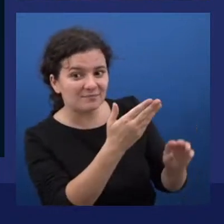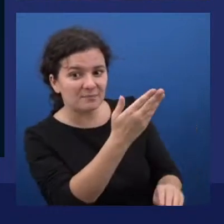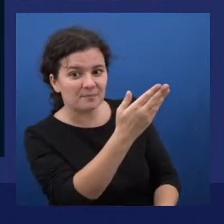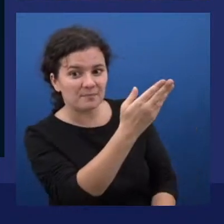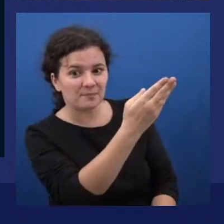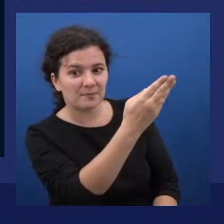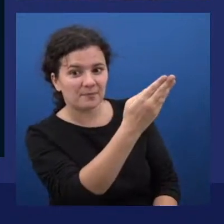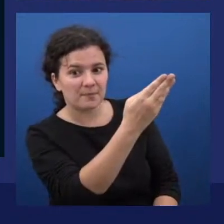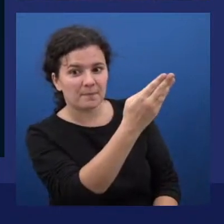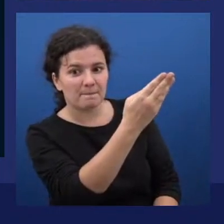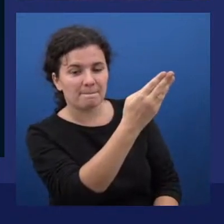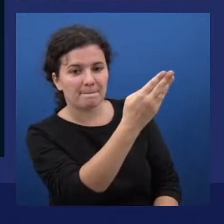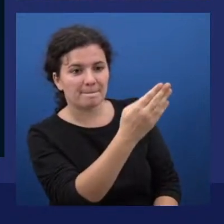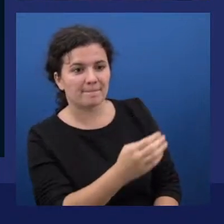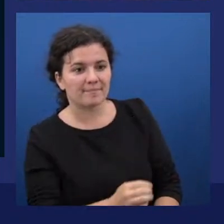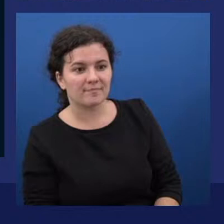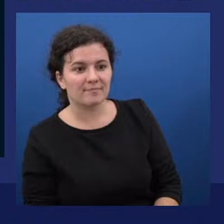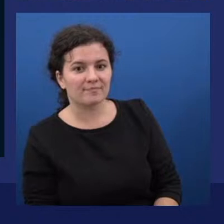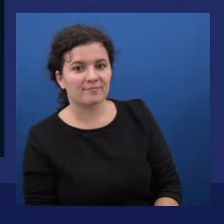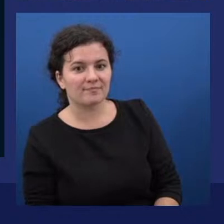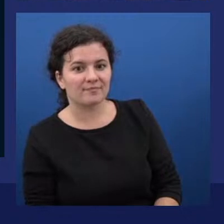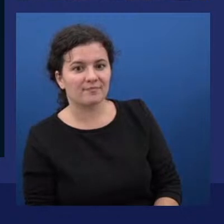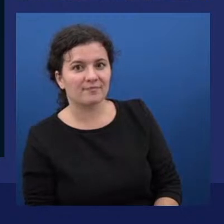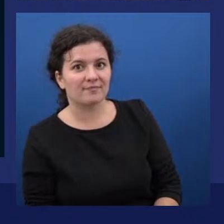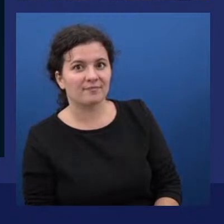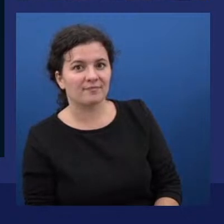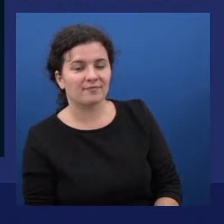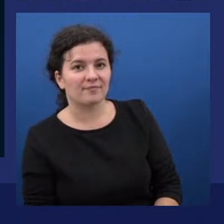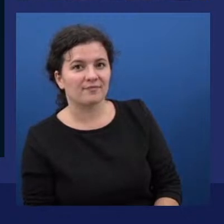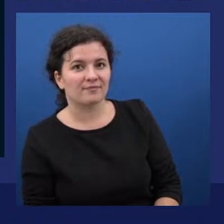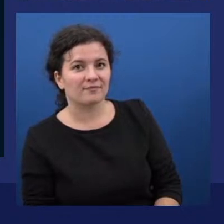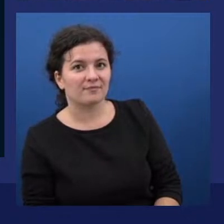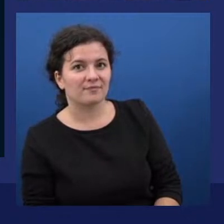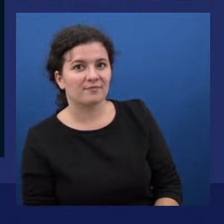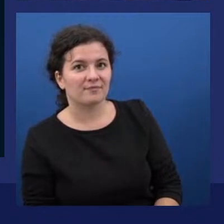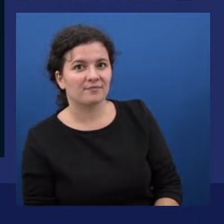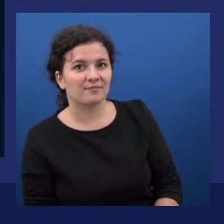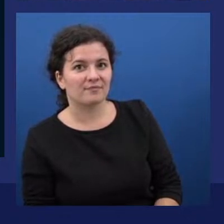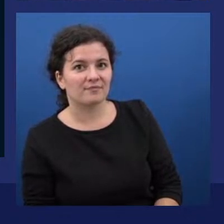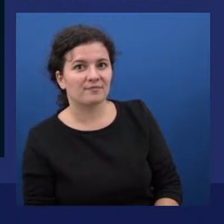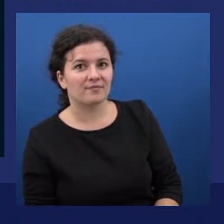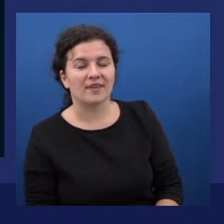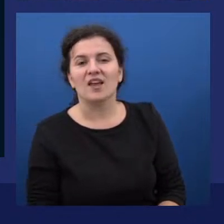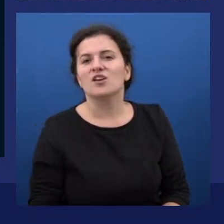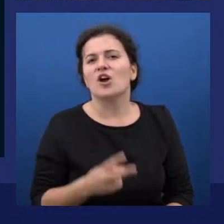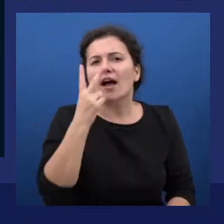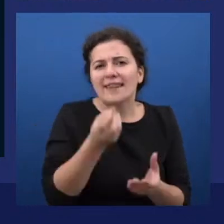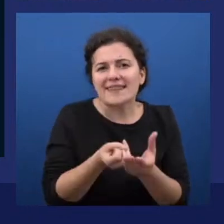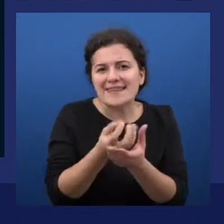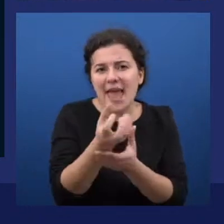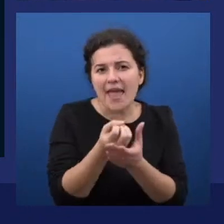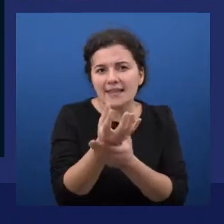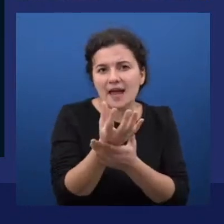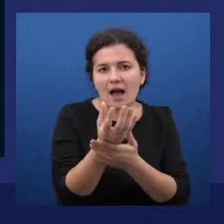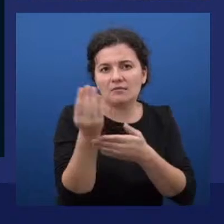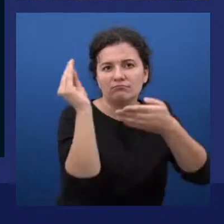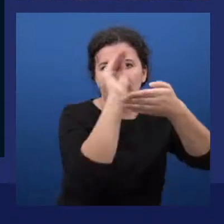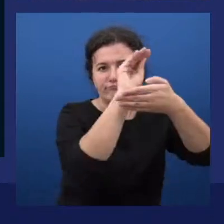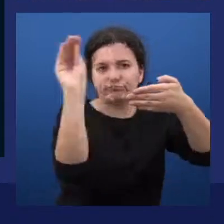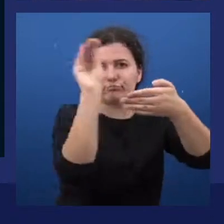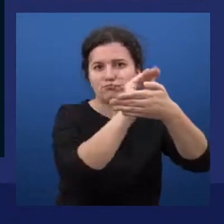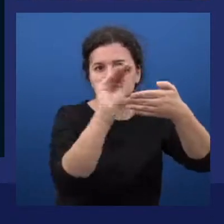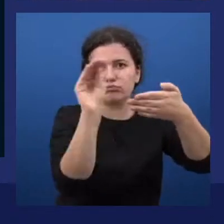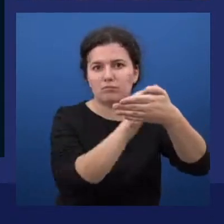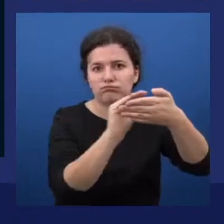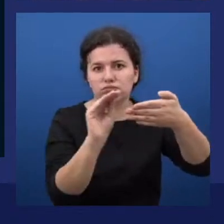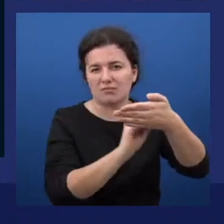It is just basic demo. The data that I got is in CSV format.